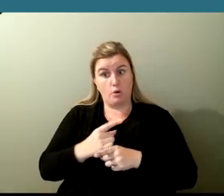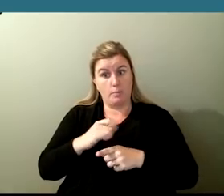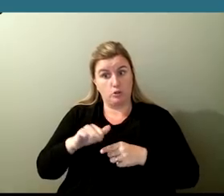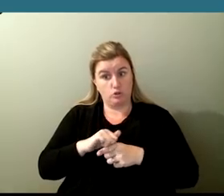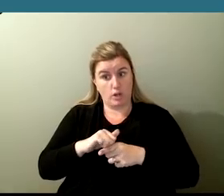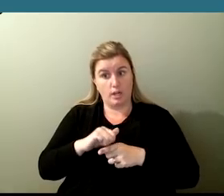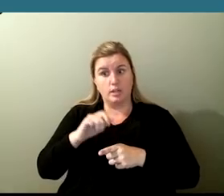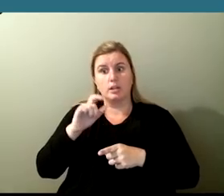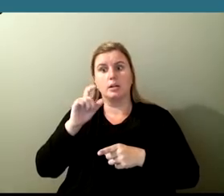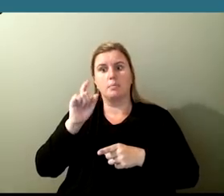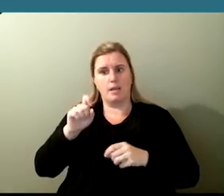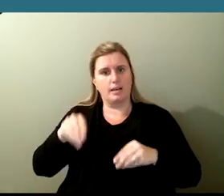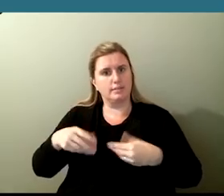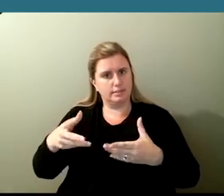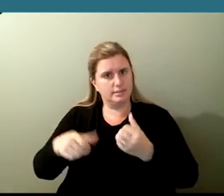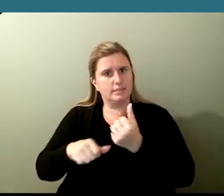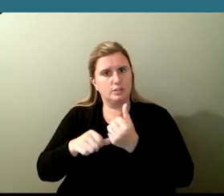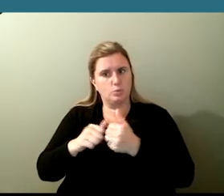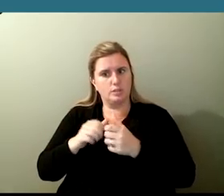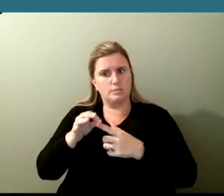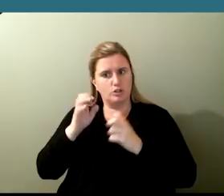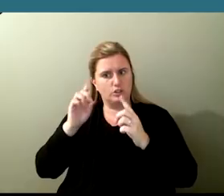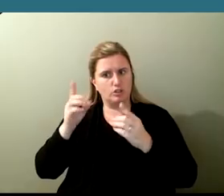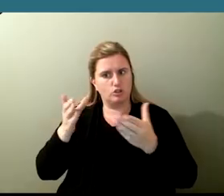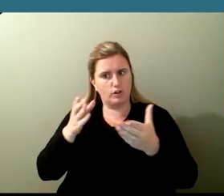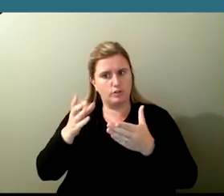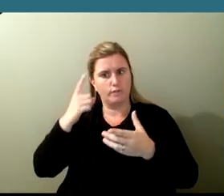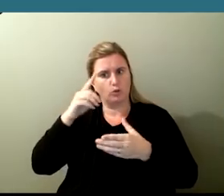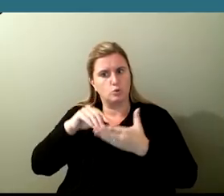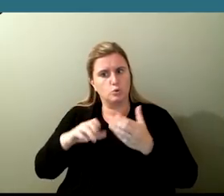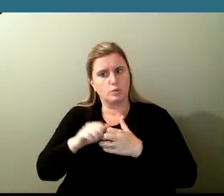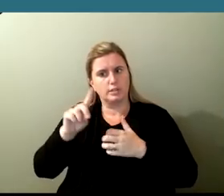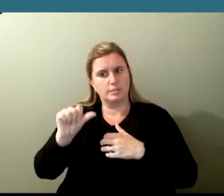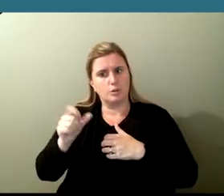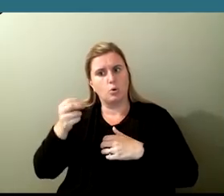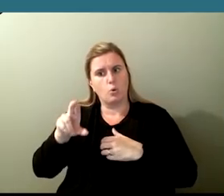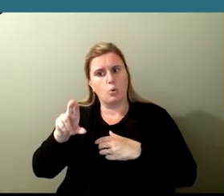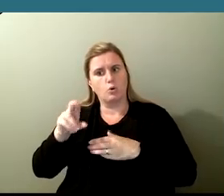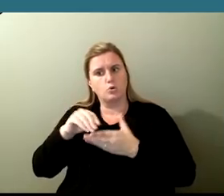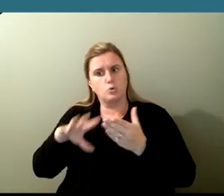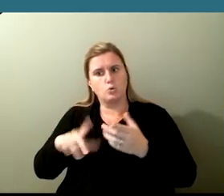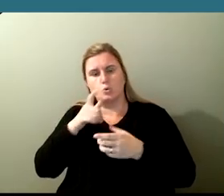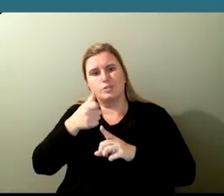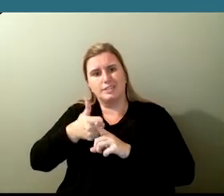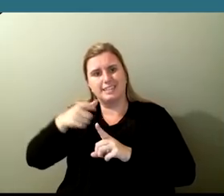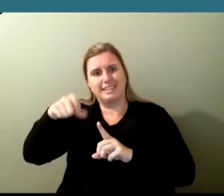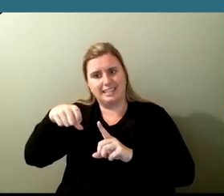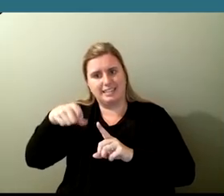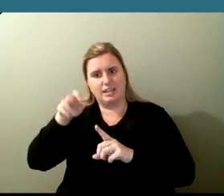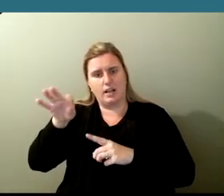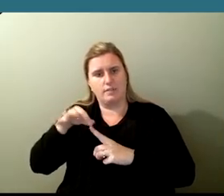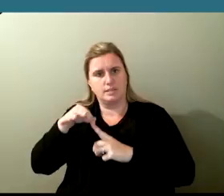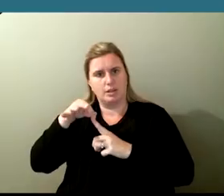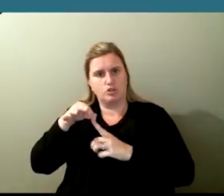may actually assist in the delivery of special education services for students with disability or students who are in need